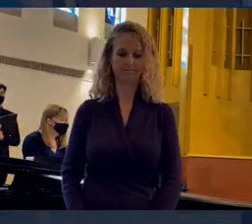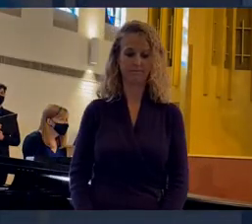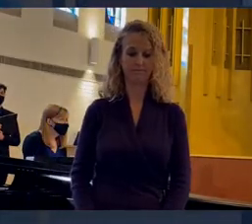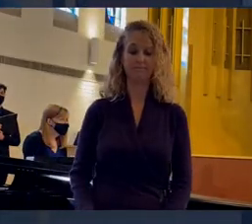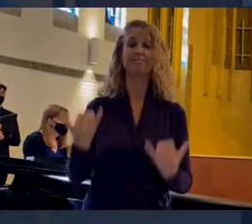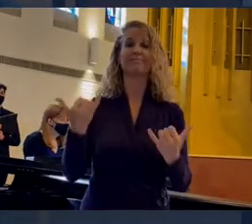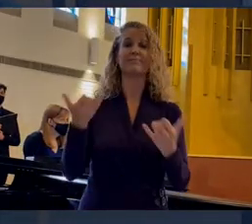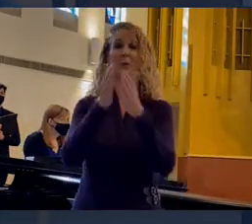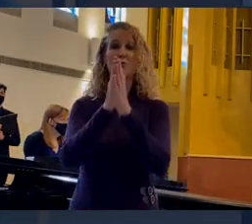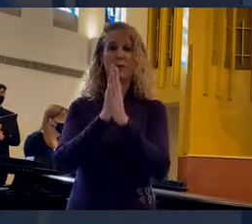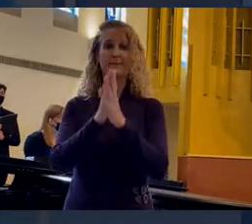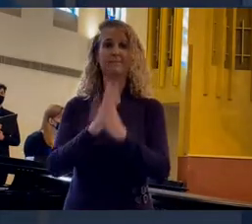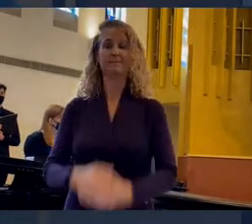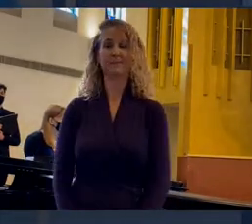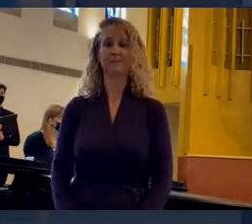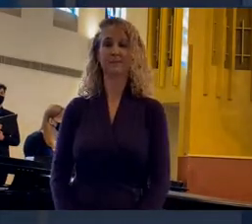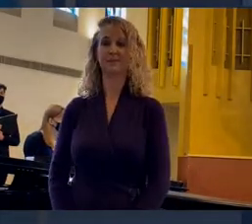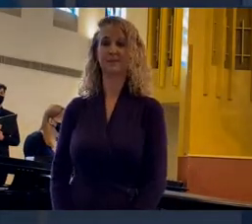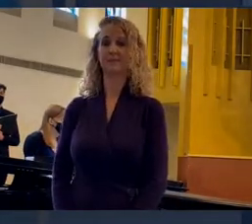Let us pray.